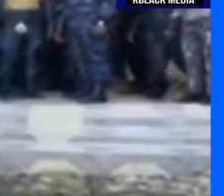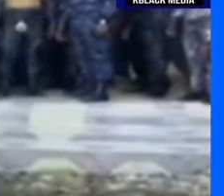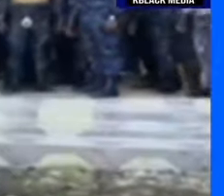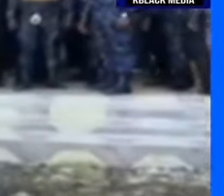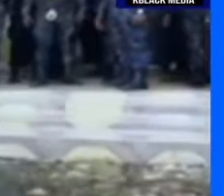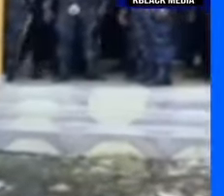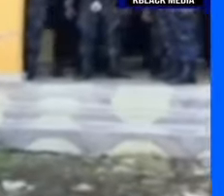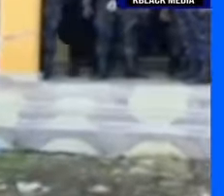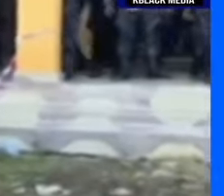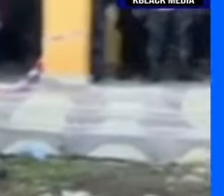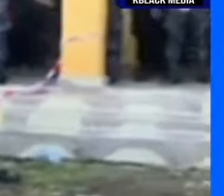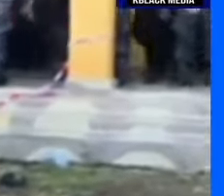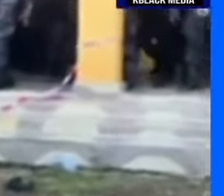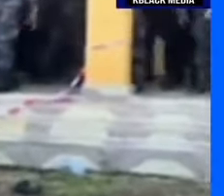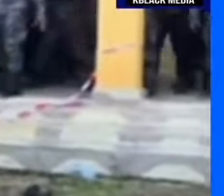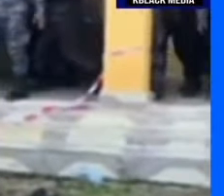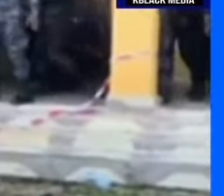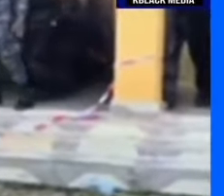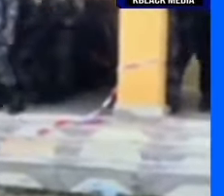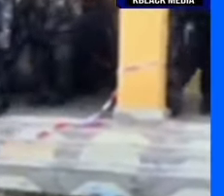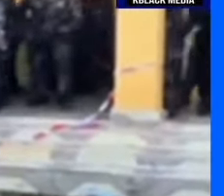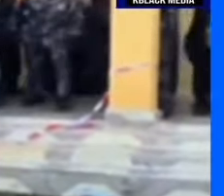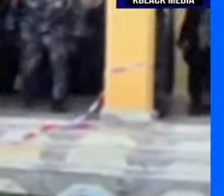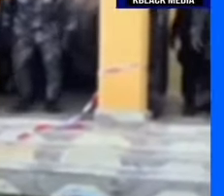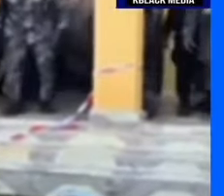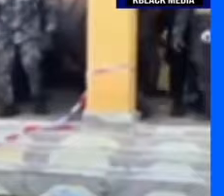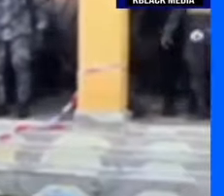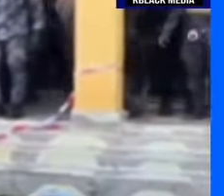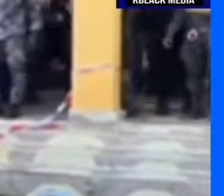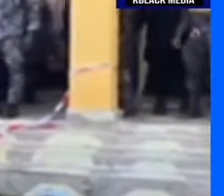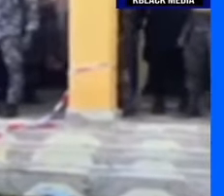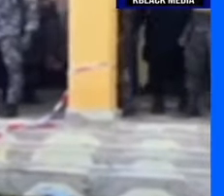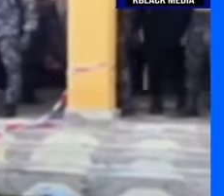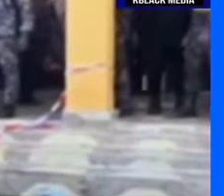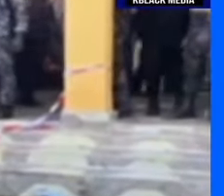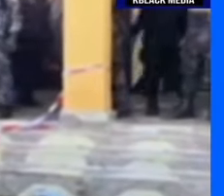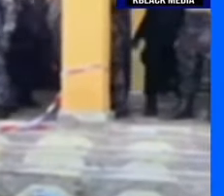who is the chairman of the Ghana Police Council.